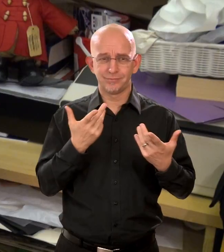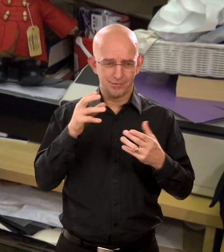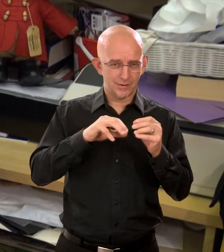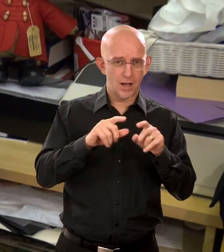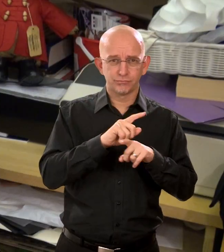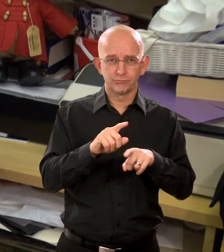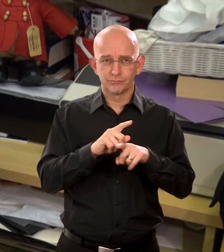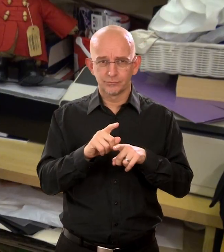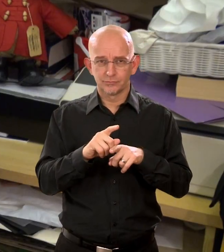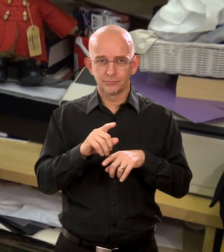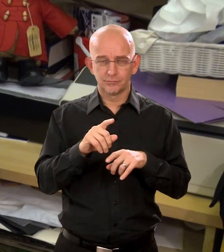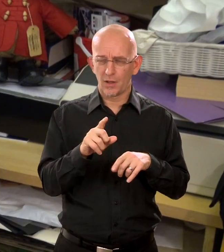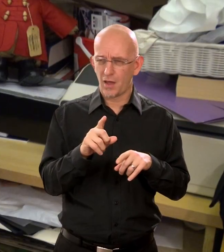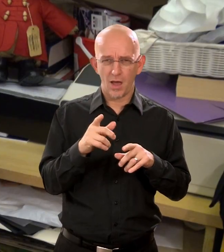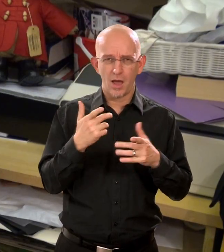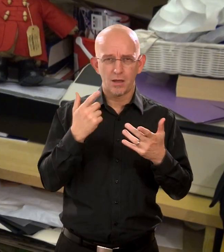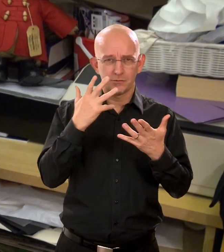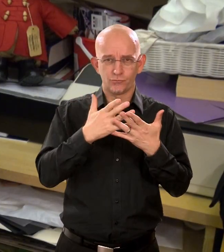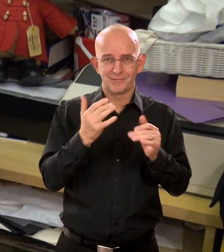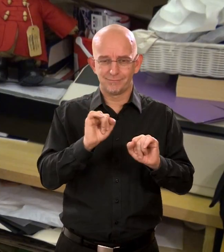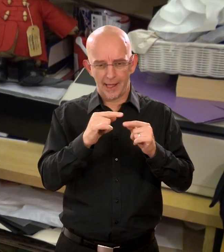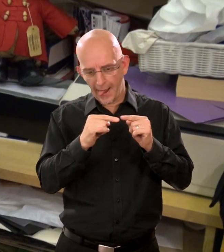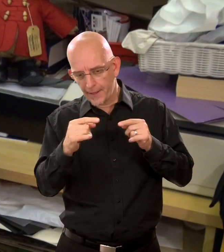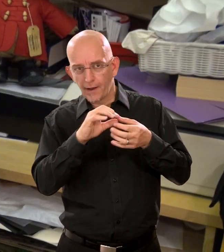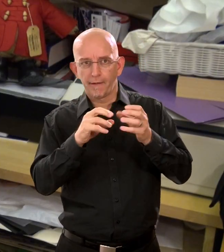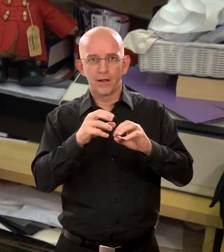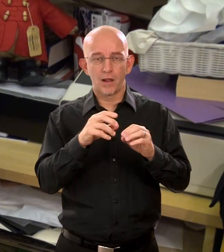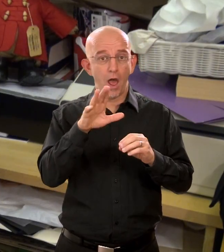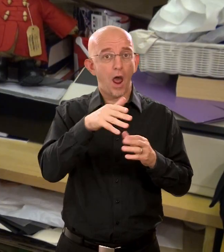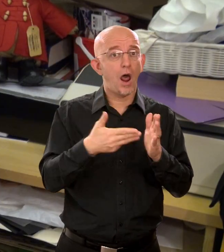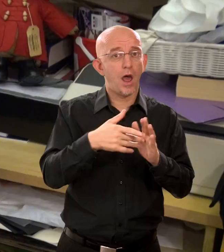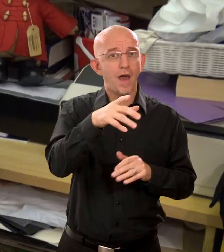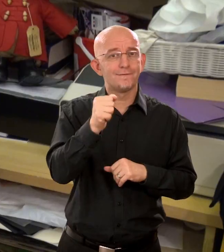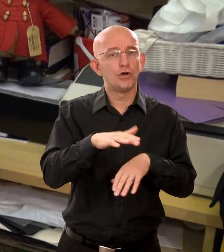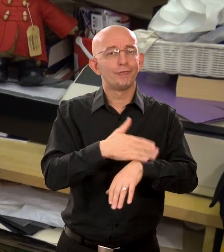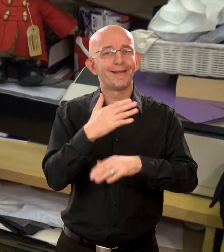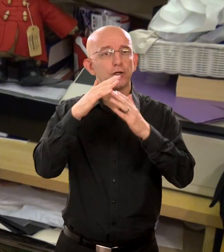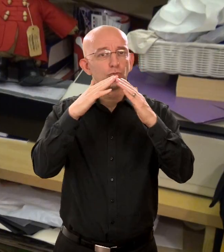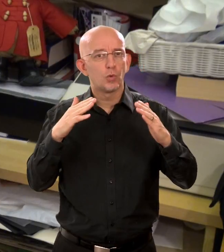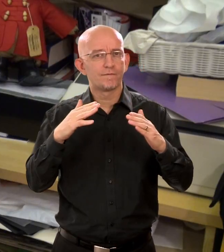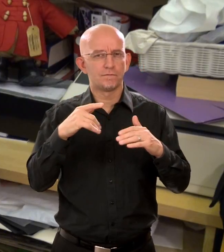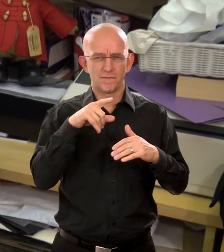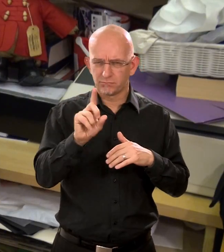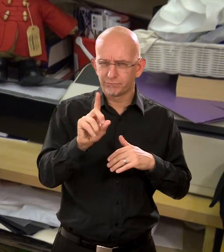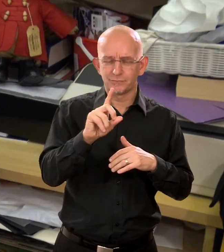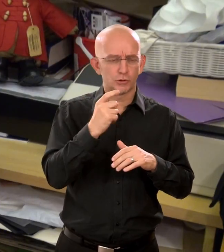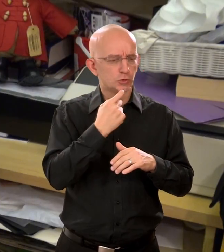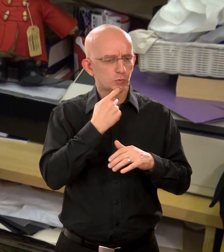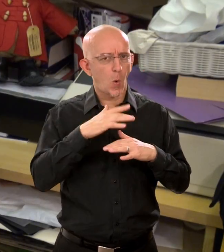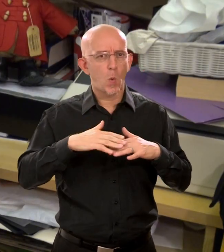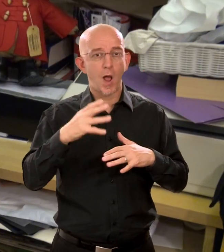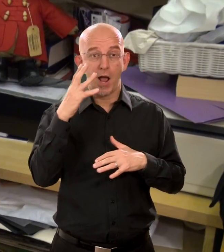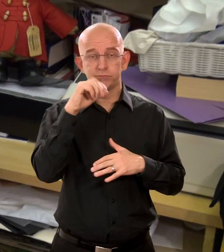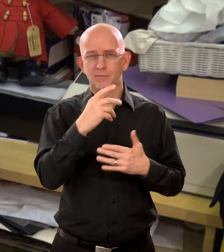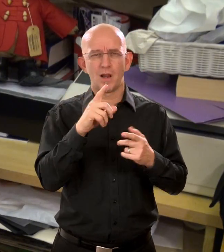And they had the green roofs, and I'm not quite sure what the stone was, some kind